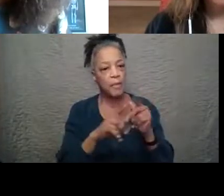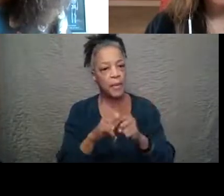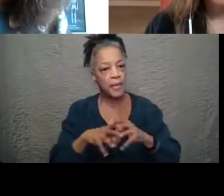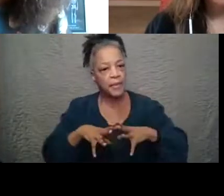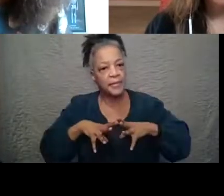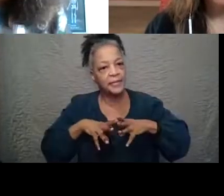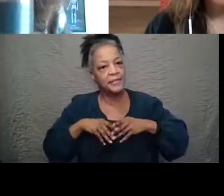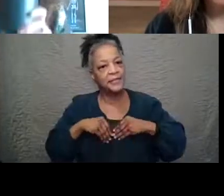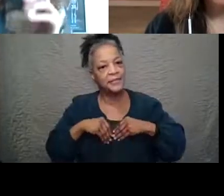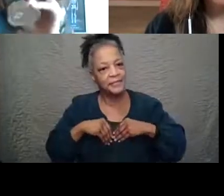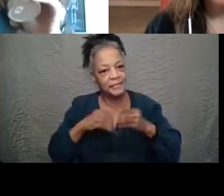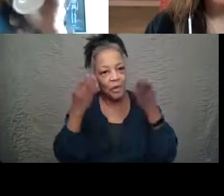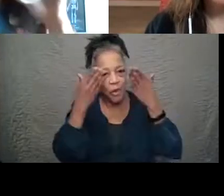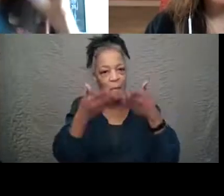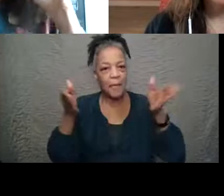I've never seen in the past.